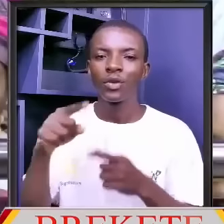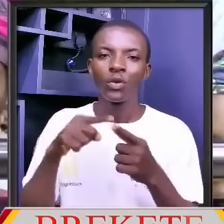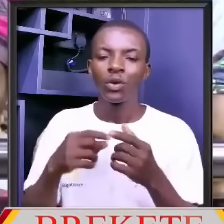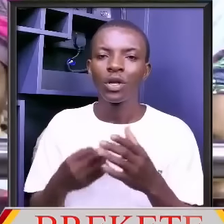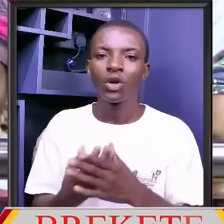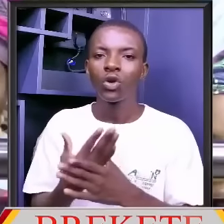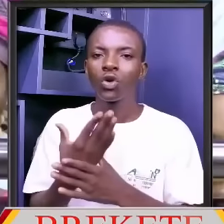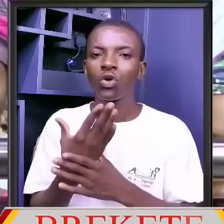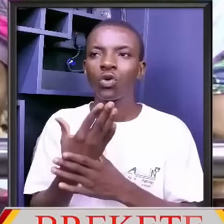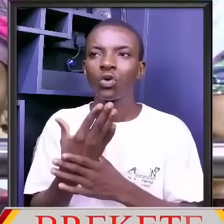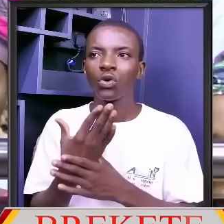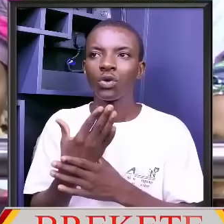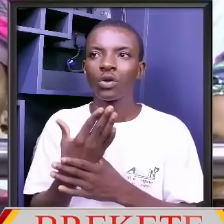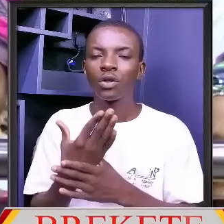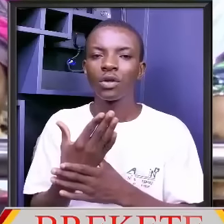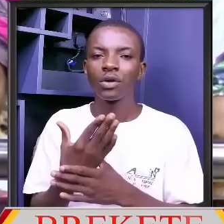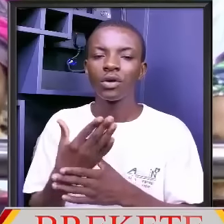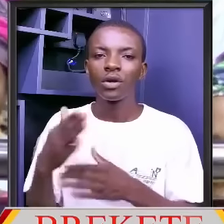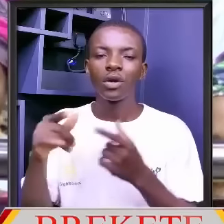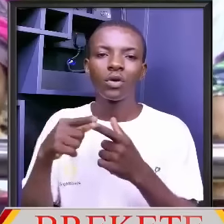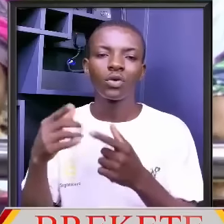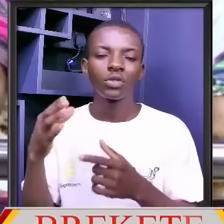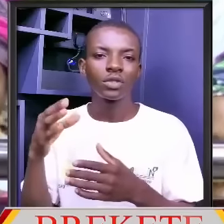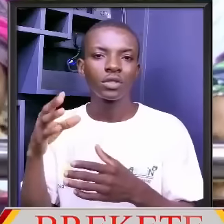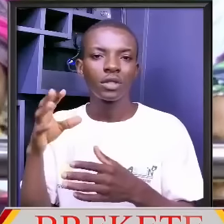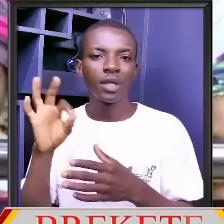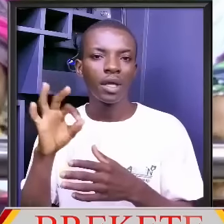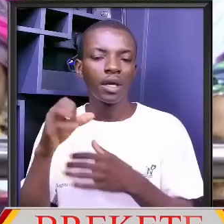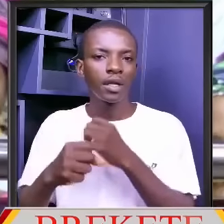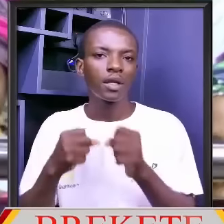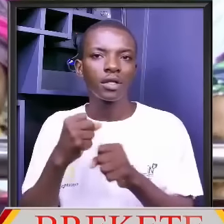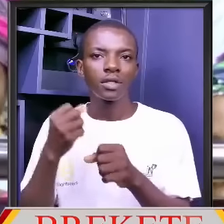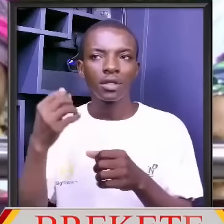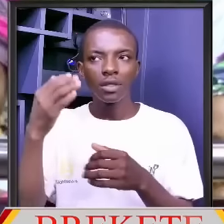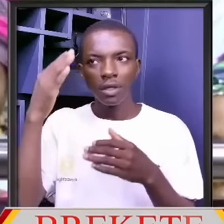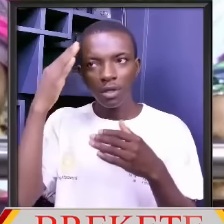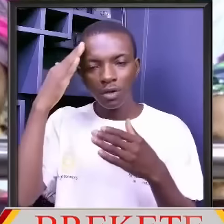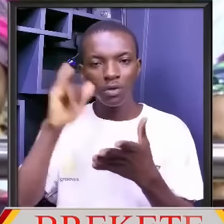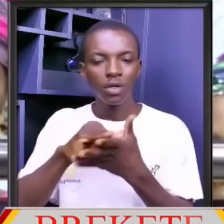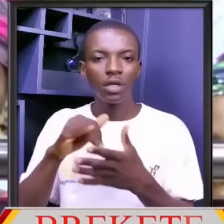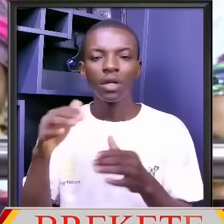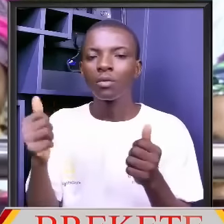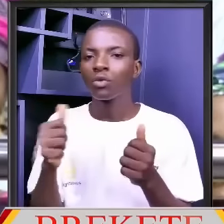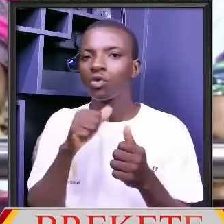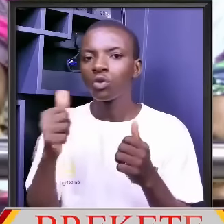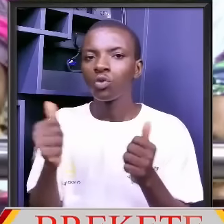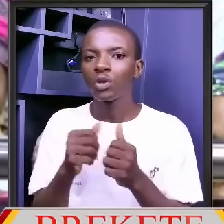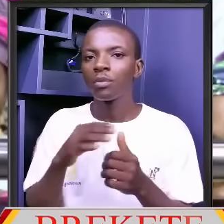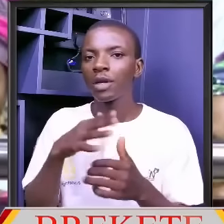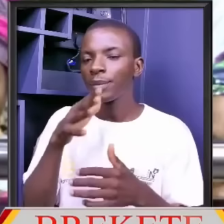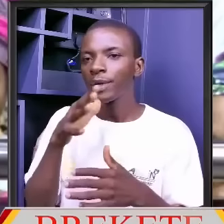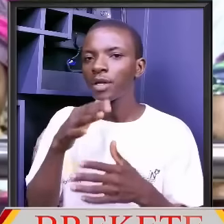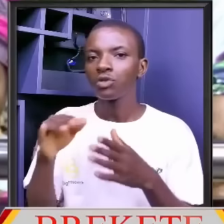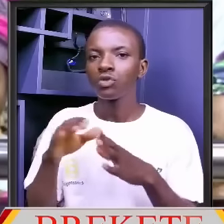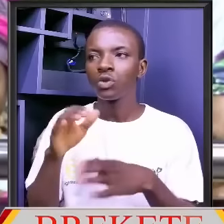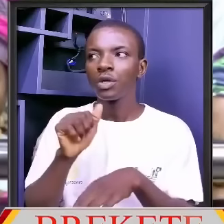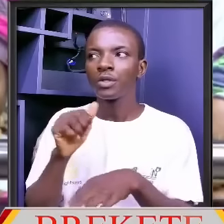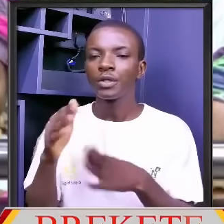When I dey grow up, they come. I did 9 years when I know say I not dey with my mama. I dey do house